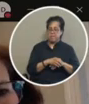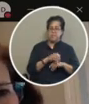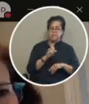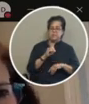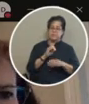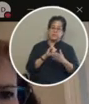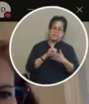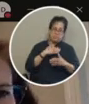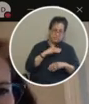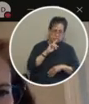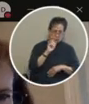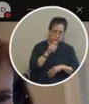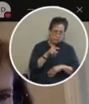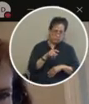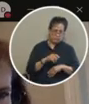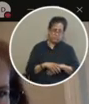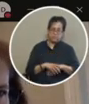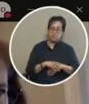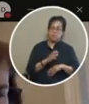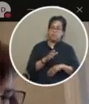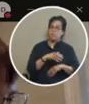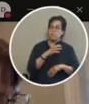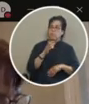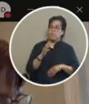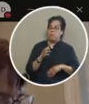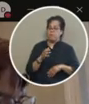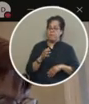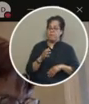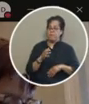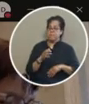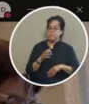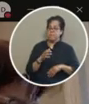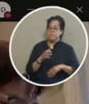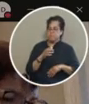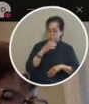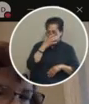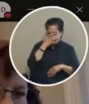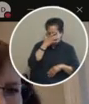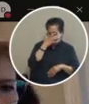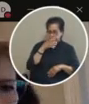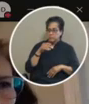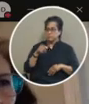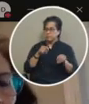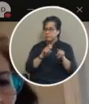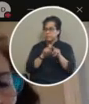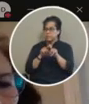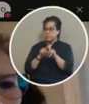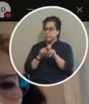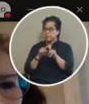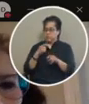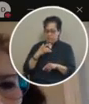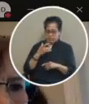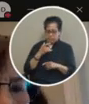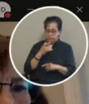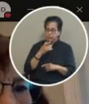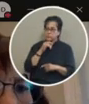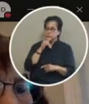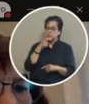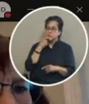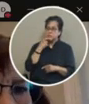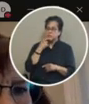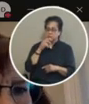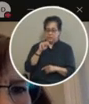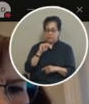was going to be my question about the homeless situation in El Paso. Representative, if I may add, and I think I failed to mention this earlier